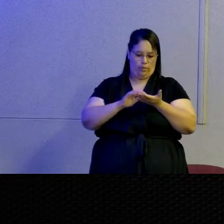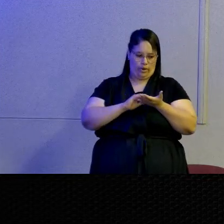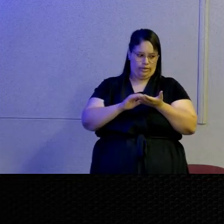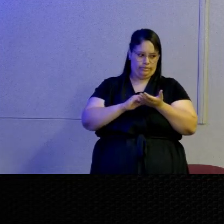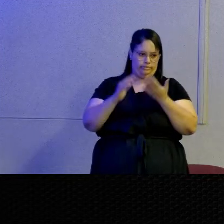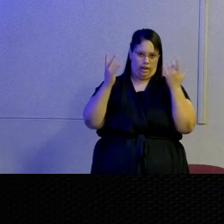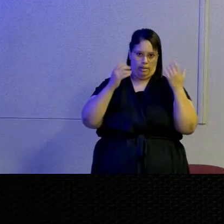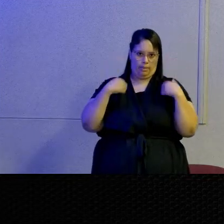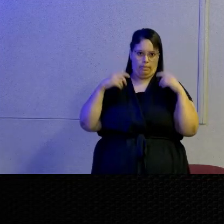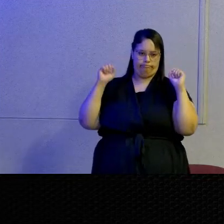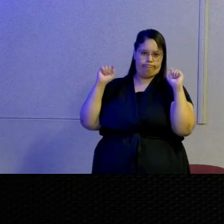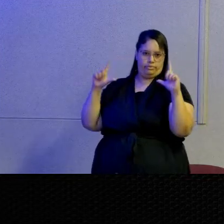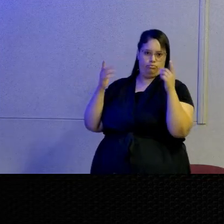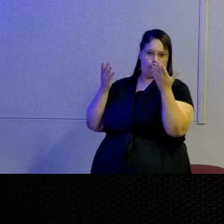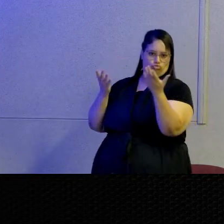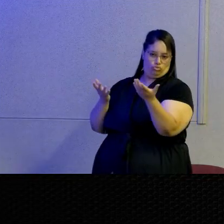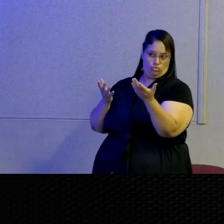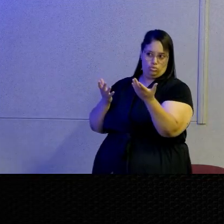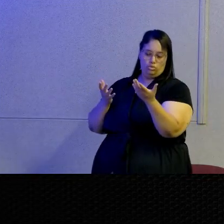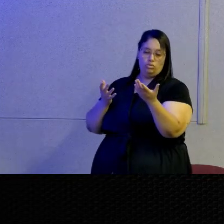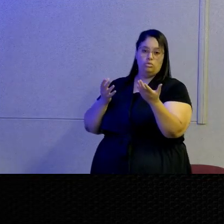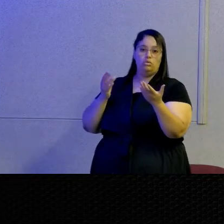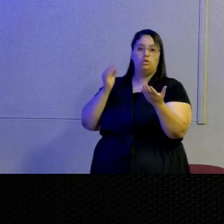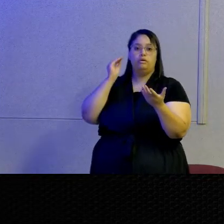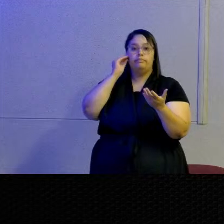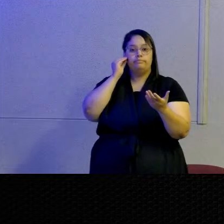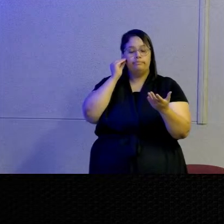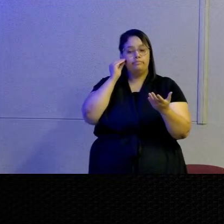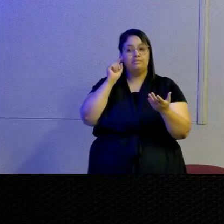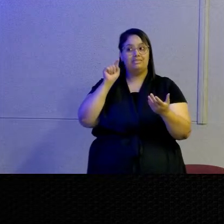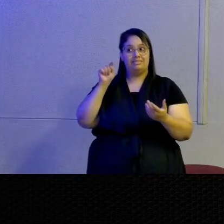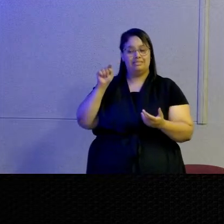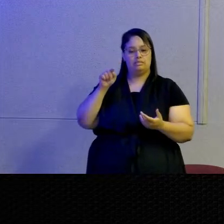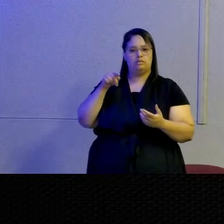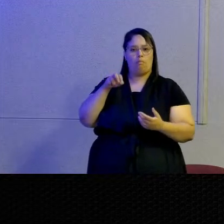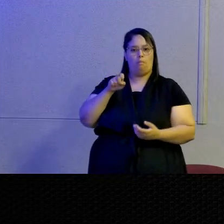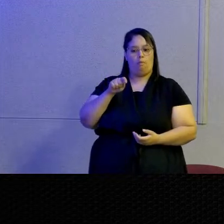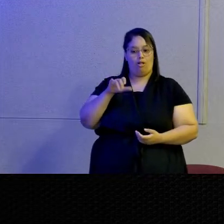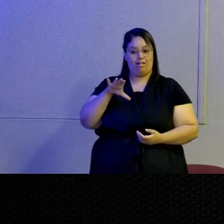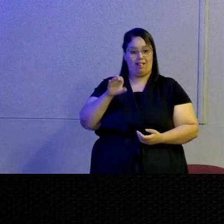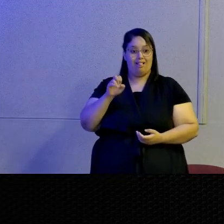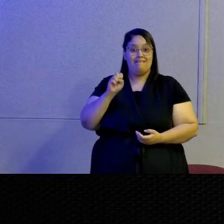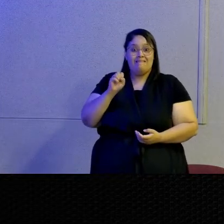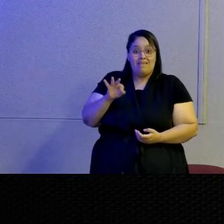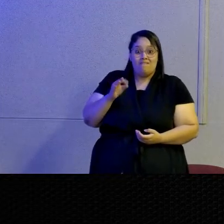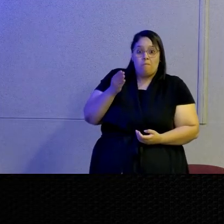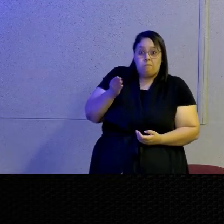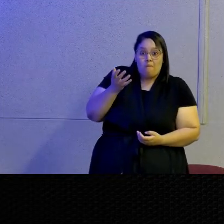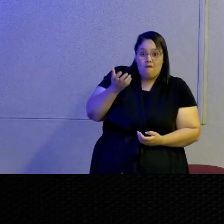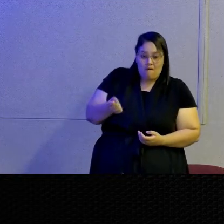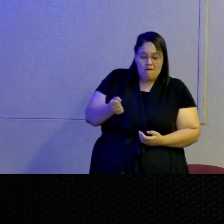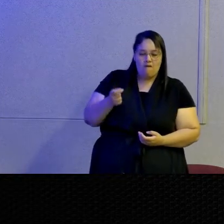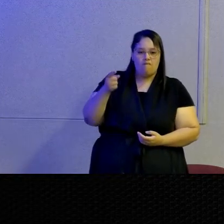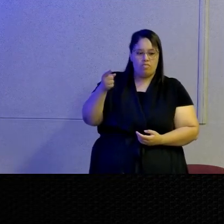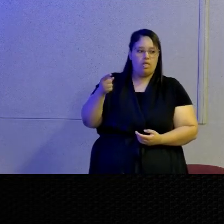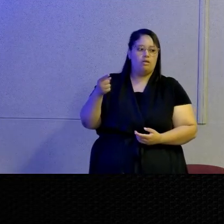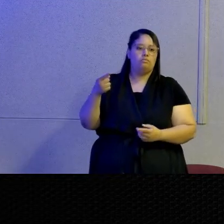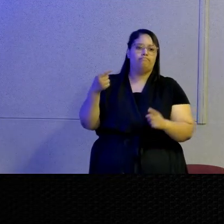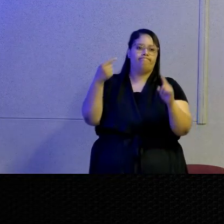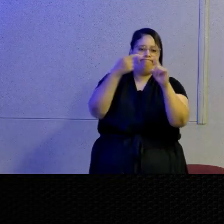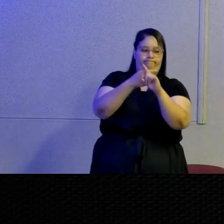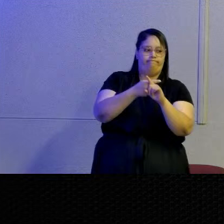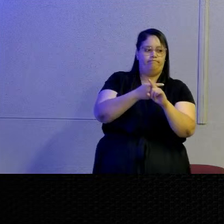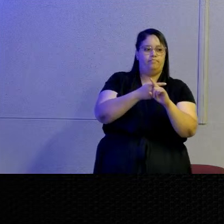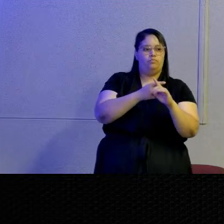here. What's interesting is that this particle, if it's there, would interfere with the standard